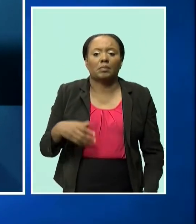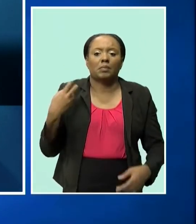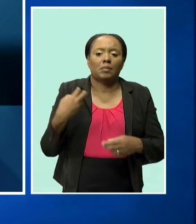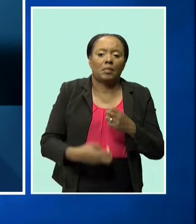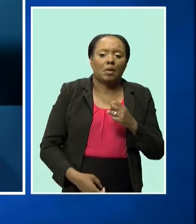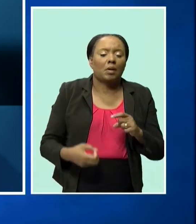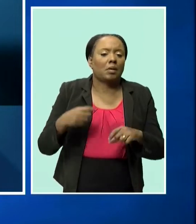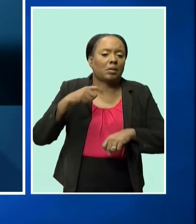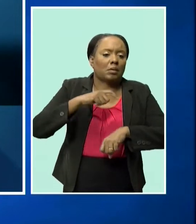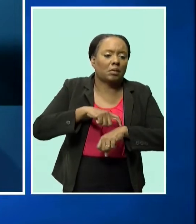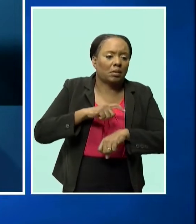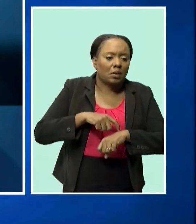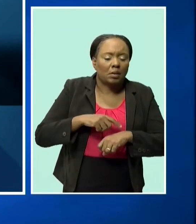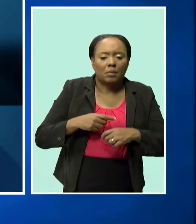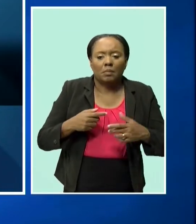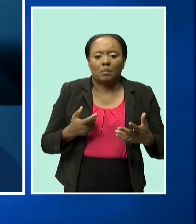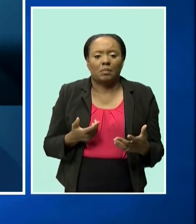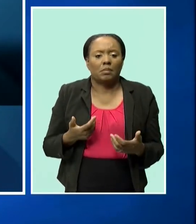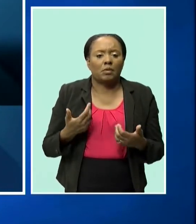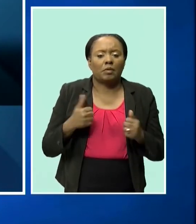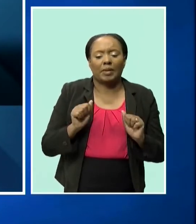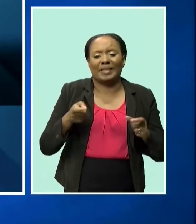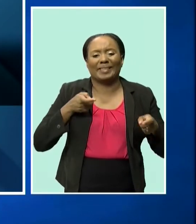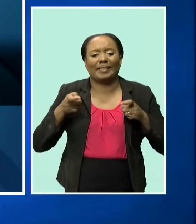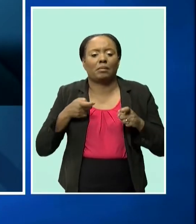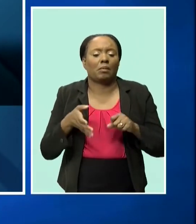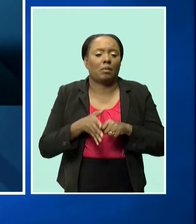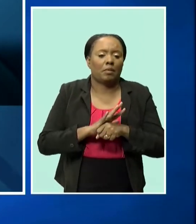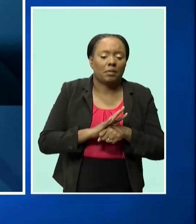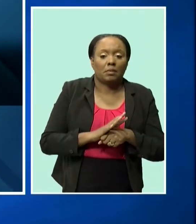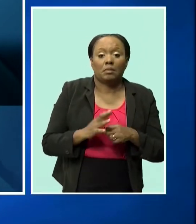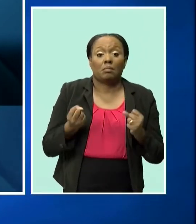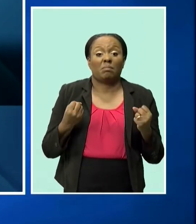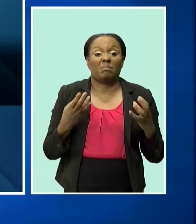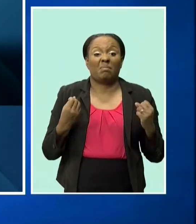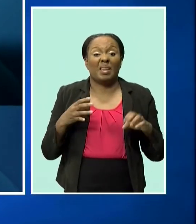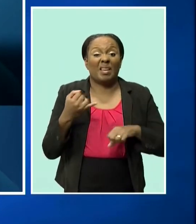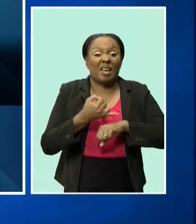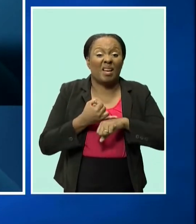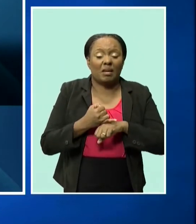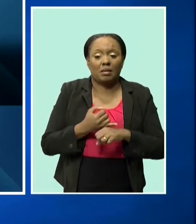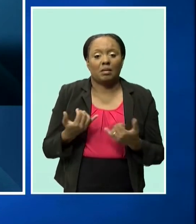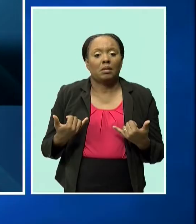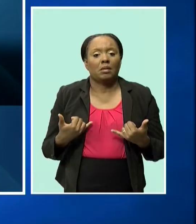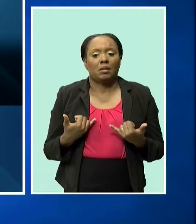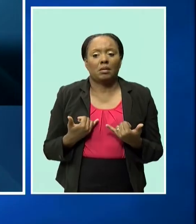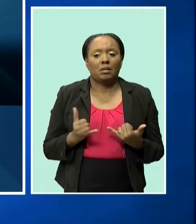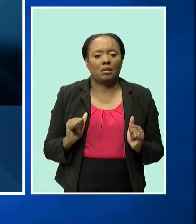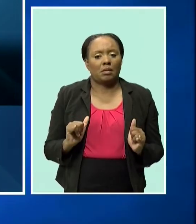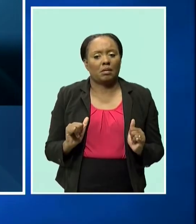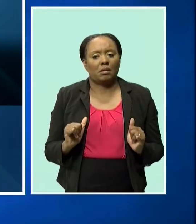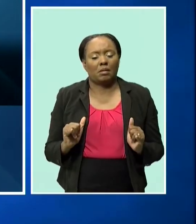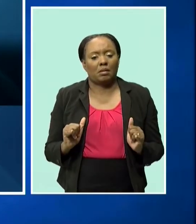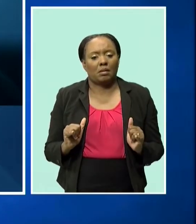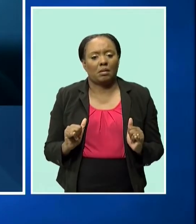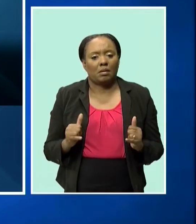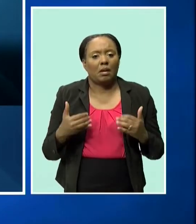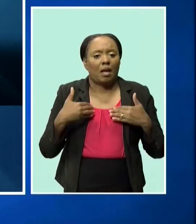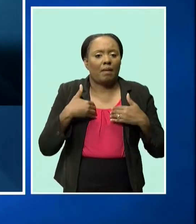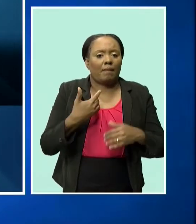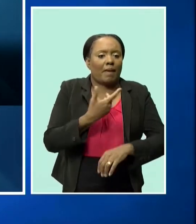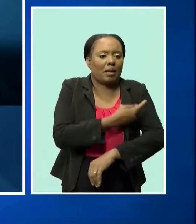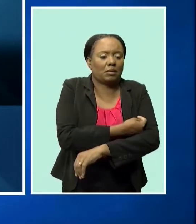a handle on COVID. And many countries of the region are still with vaccinations around or